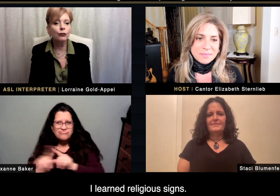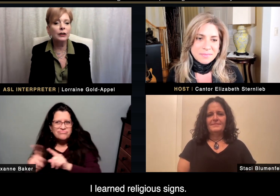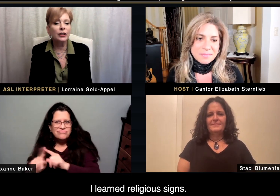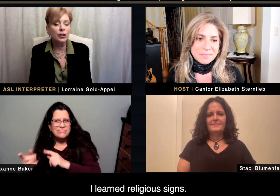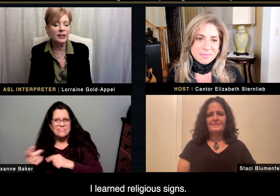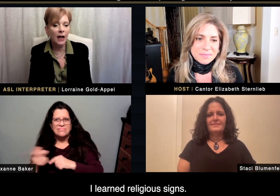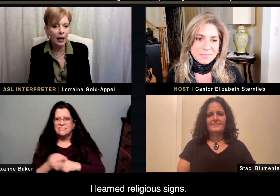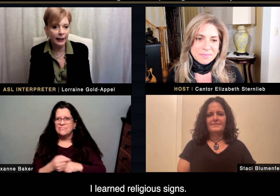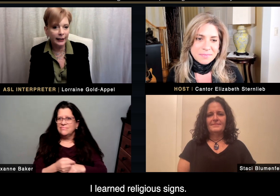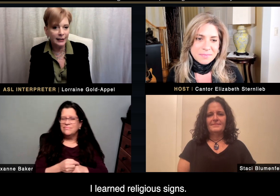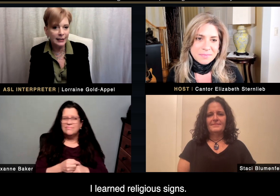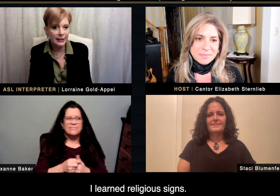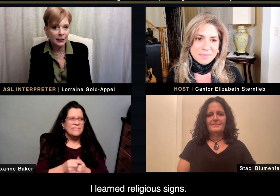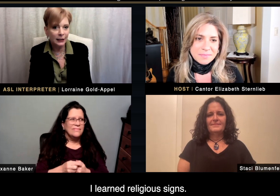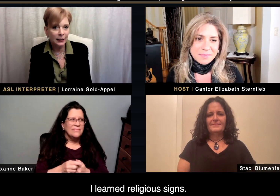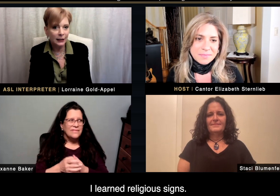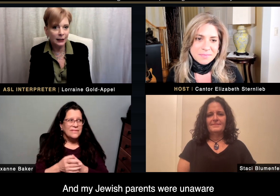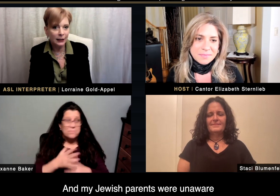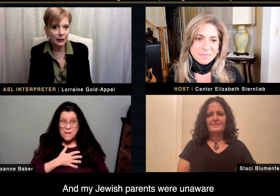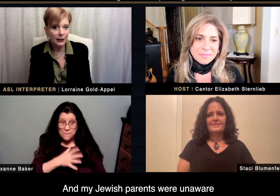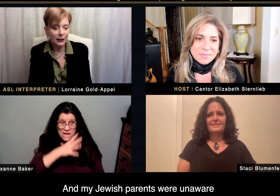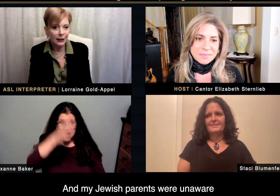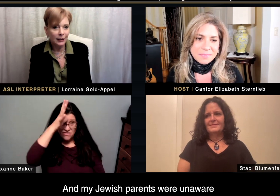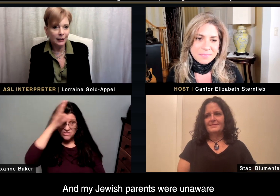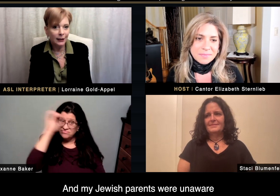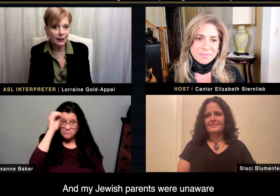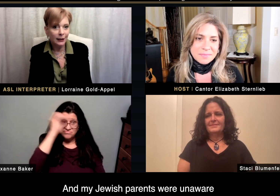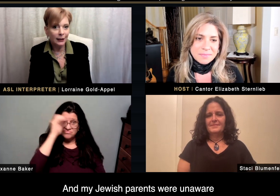I learned religious signs,